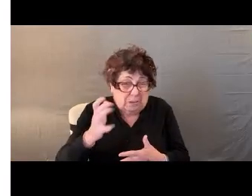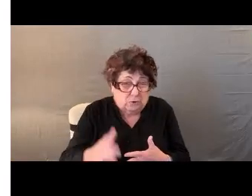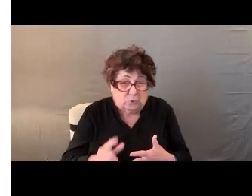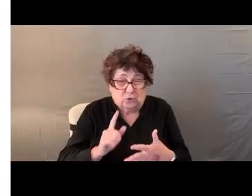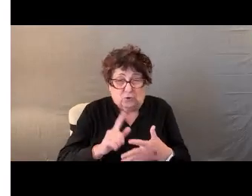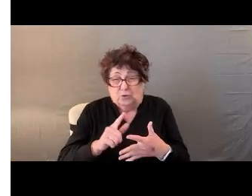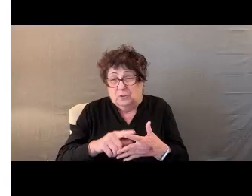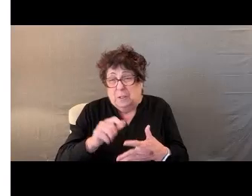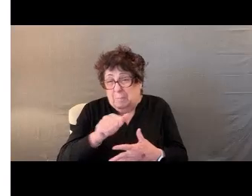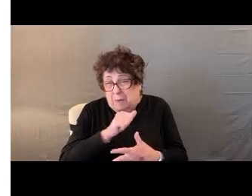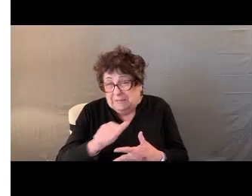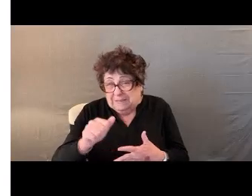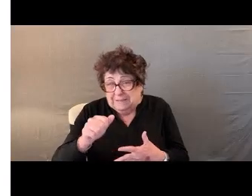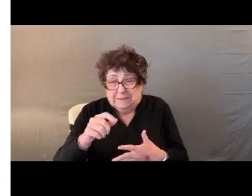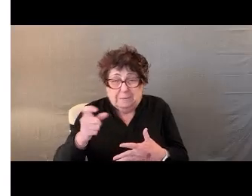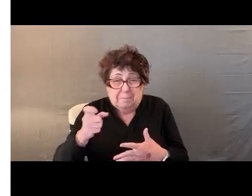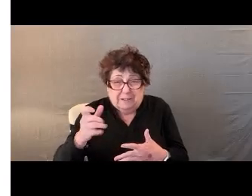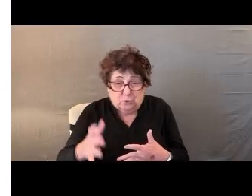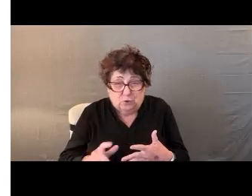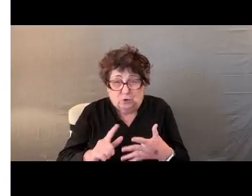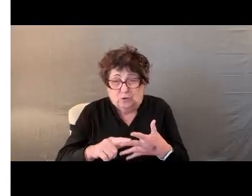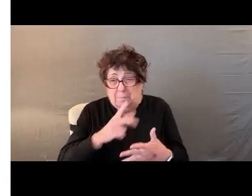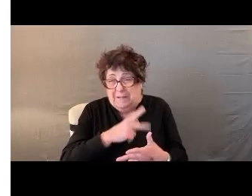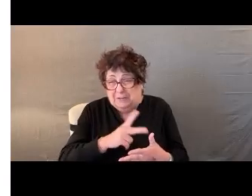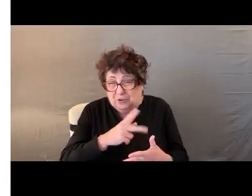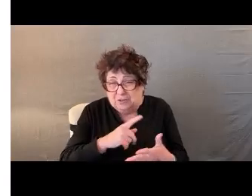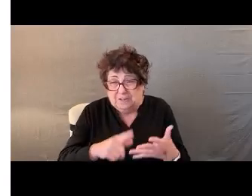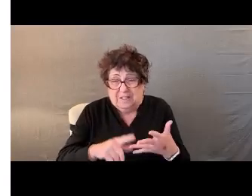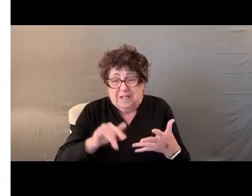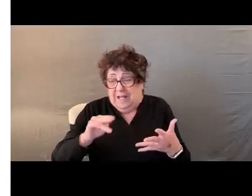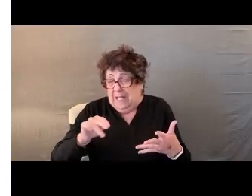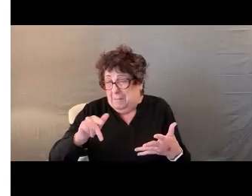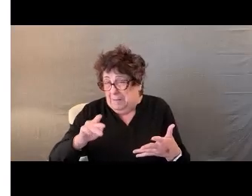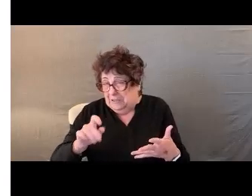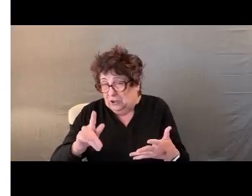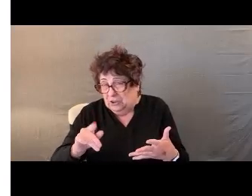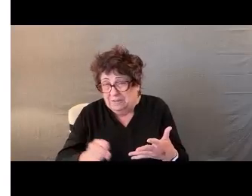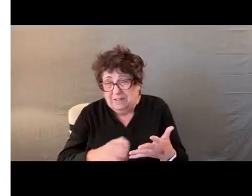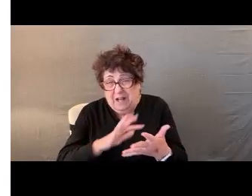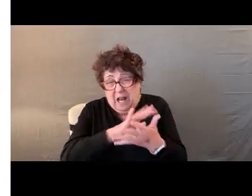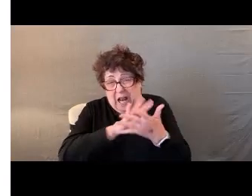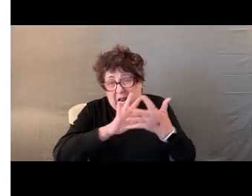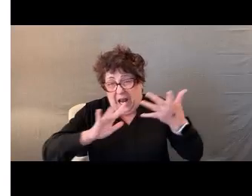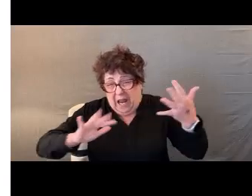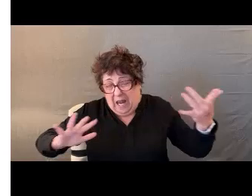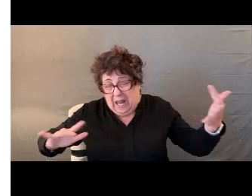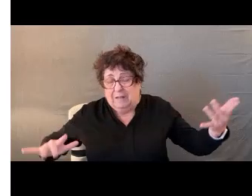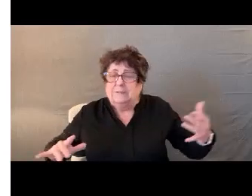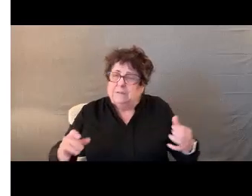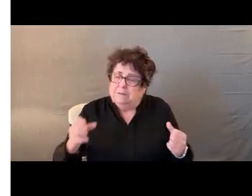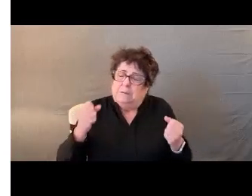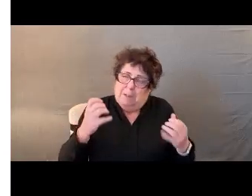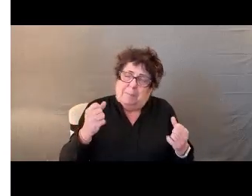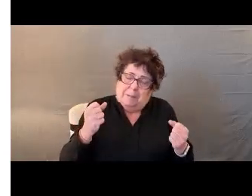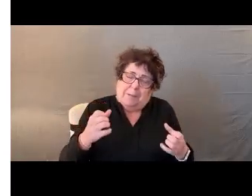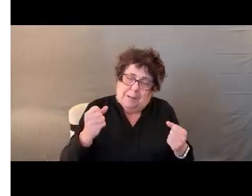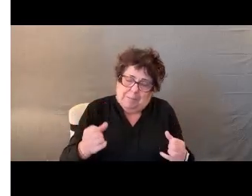inpatient, outpatient nursing leaders, literally everybody. And Yvonne was also talking about the various